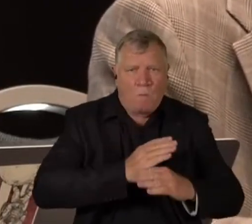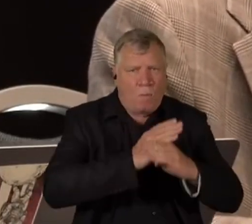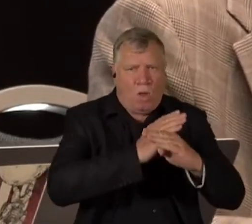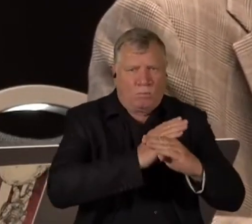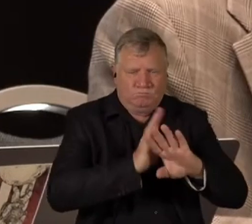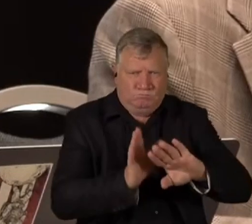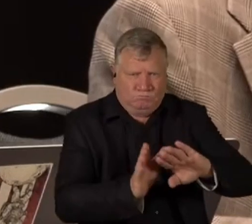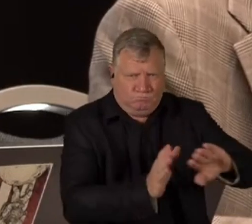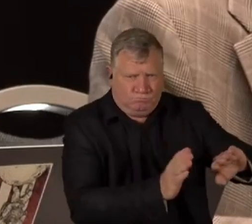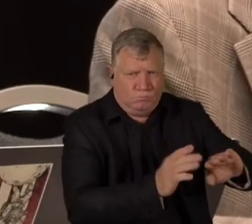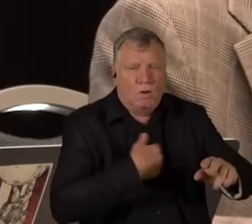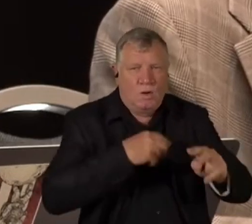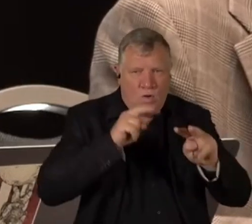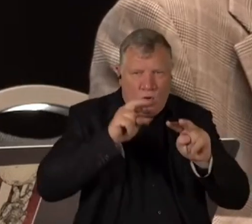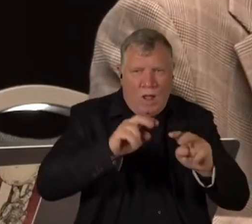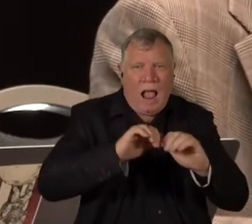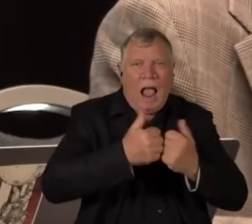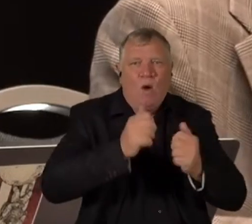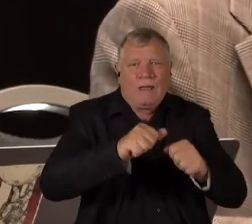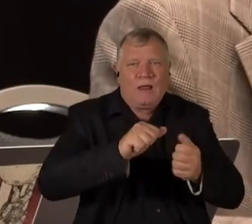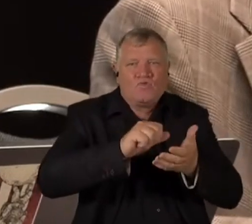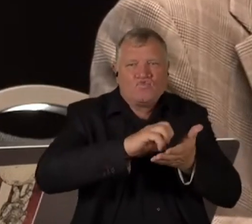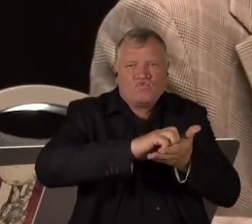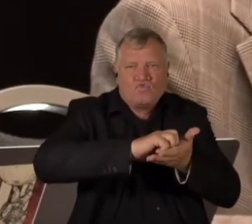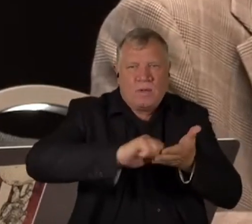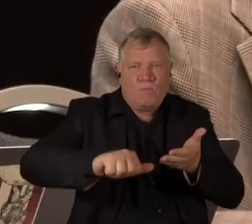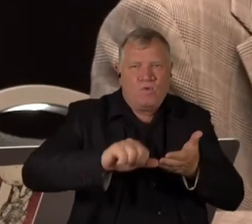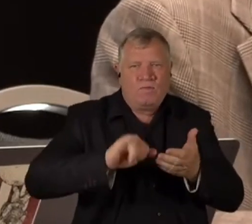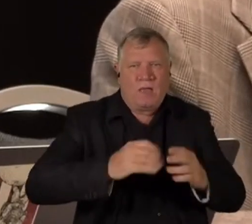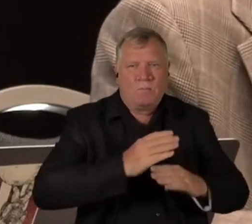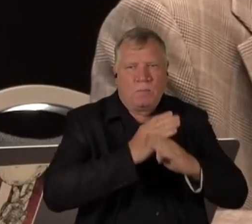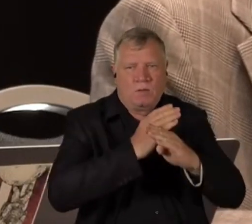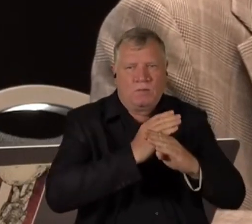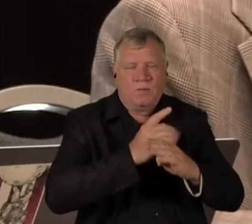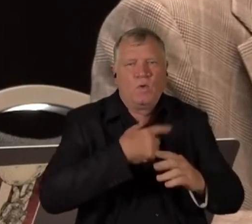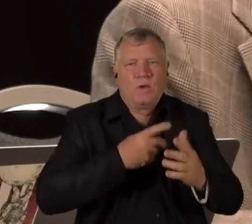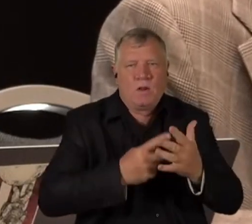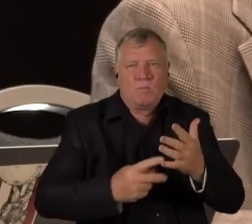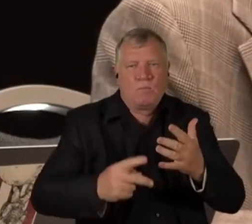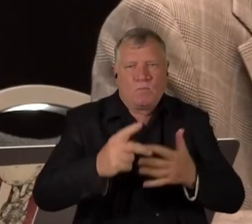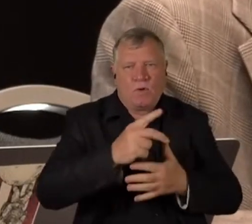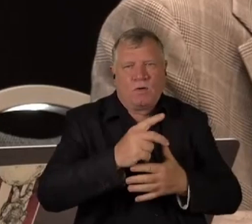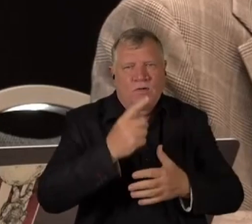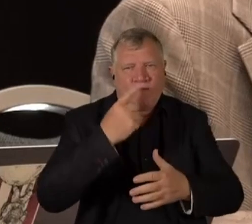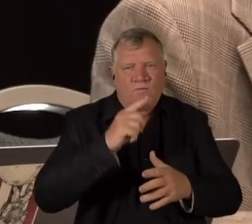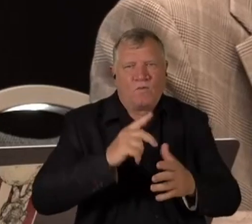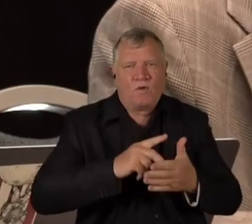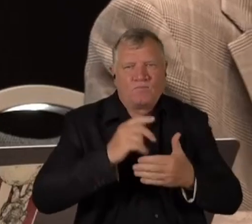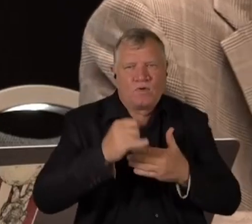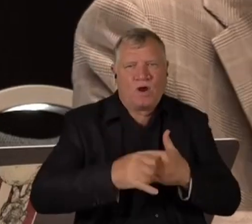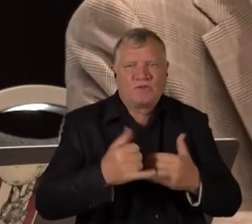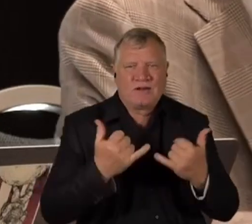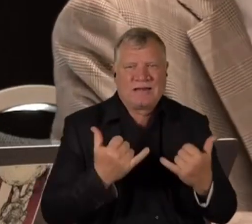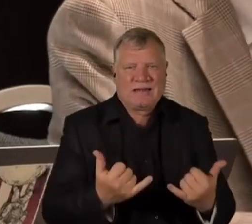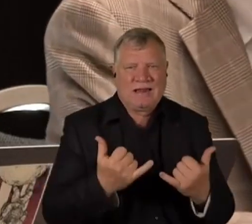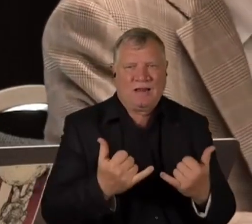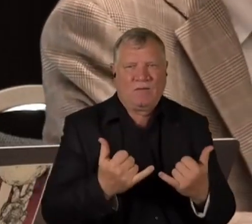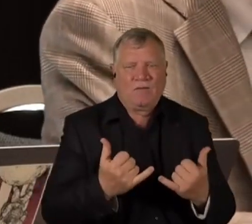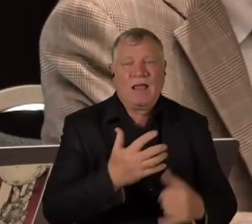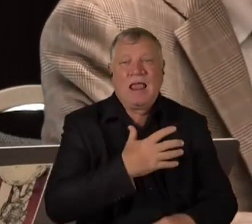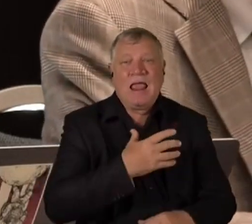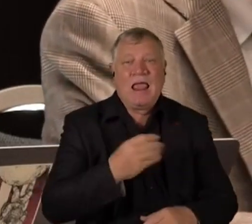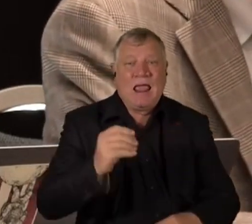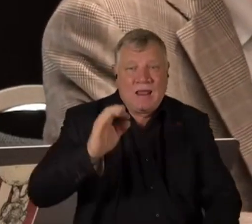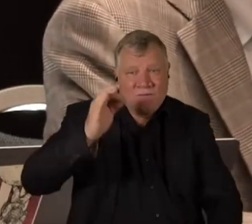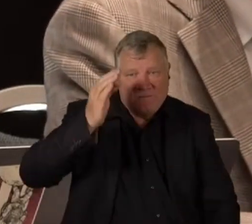on how to remove them. We need to prioritize the projects that we can get done right now, and